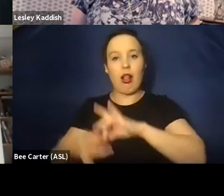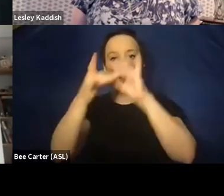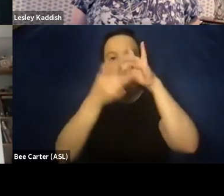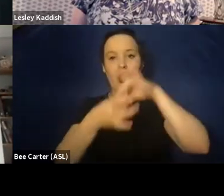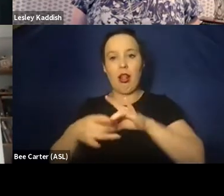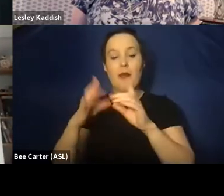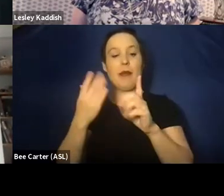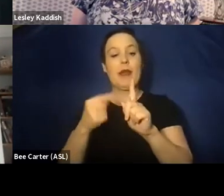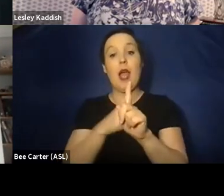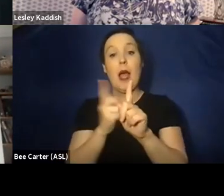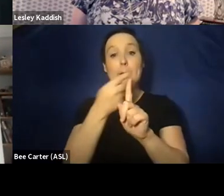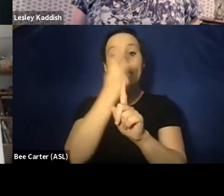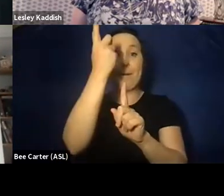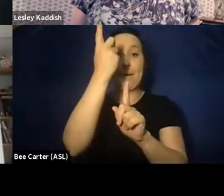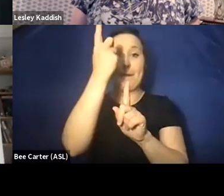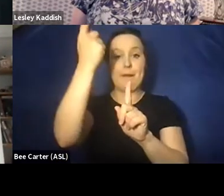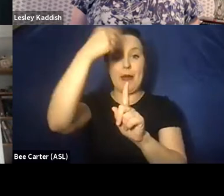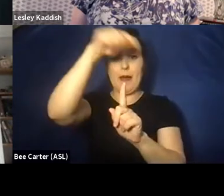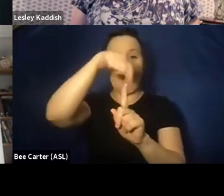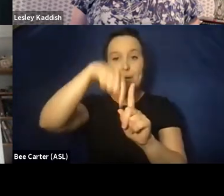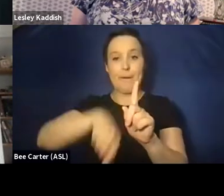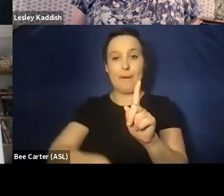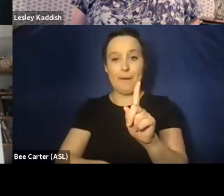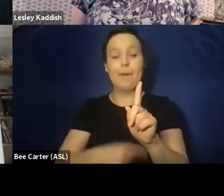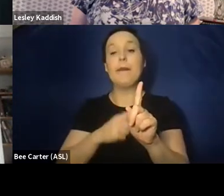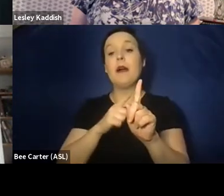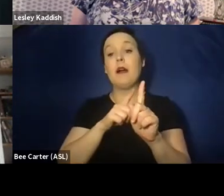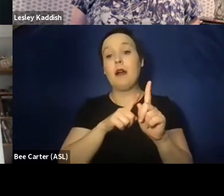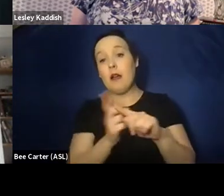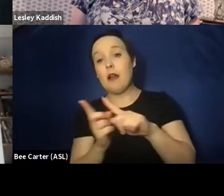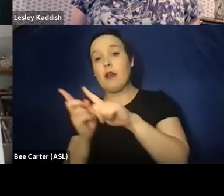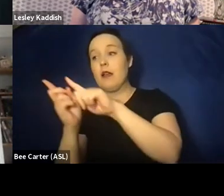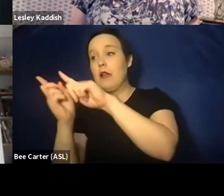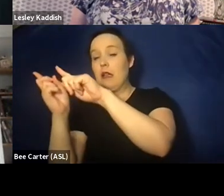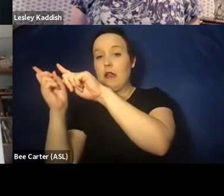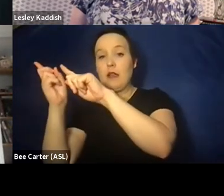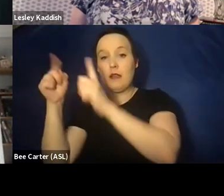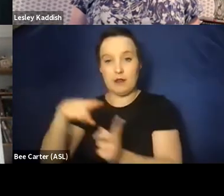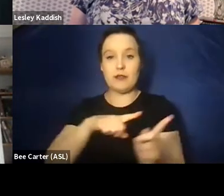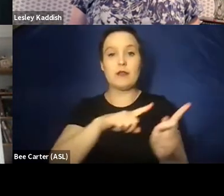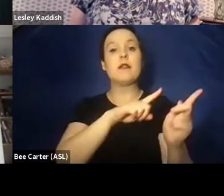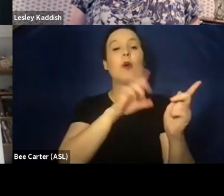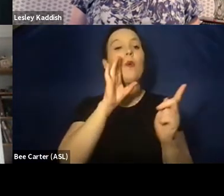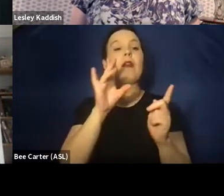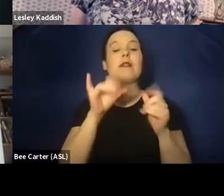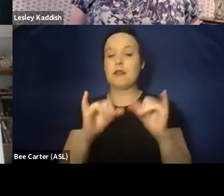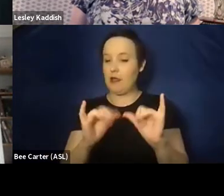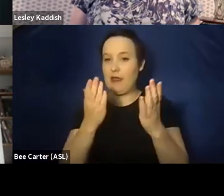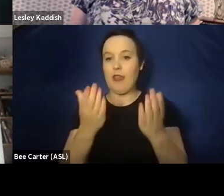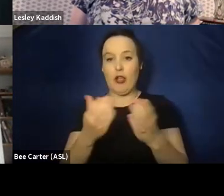the octave, they might travel down the octave in different registers, in different times, but they're still always